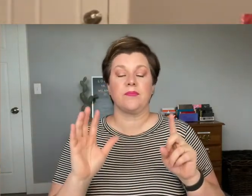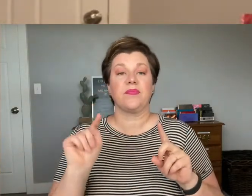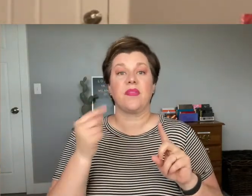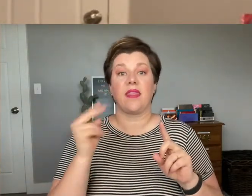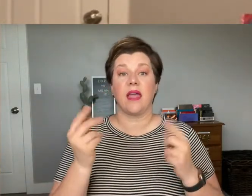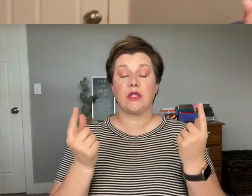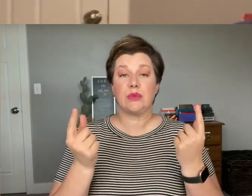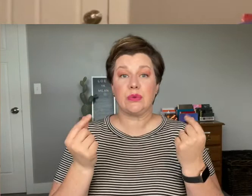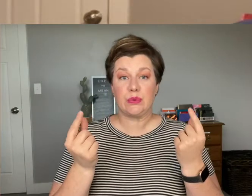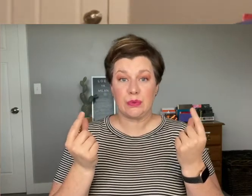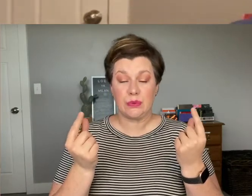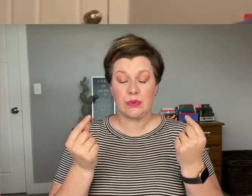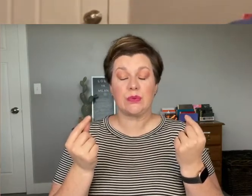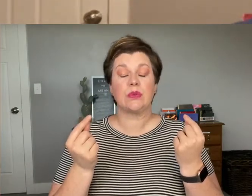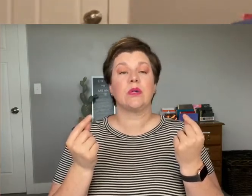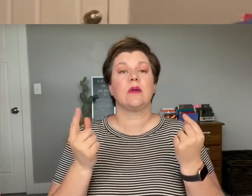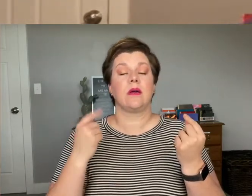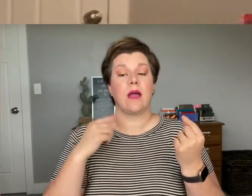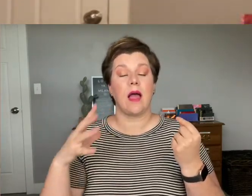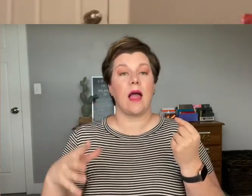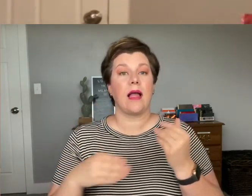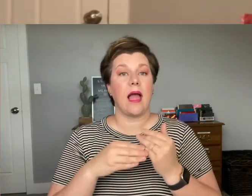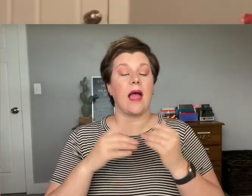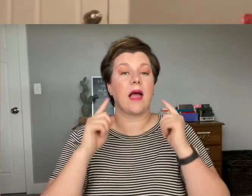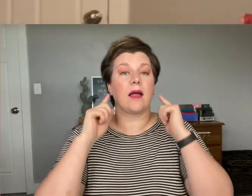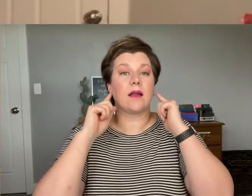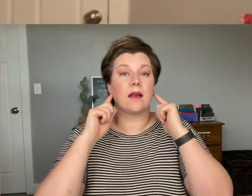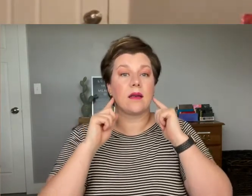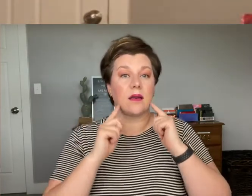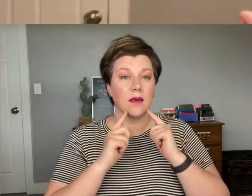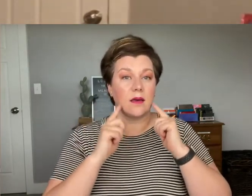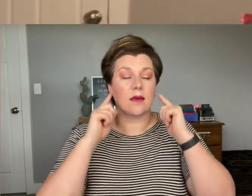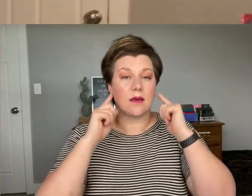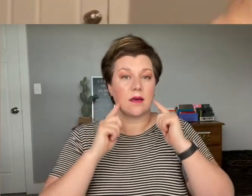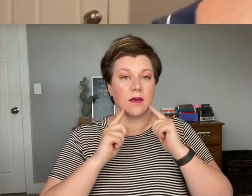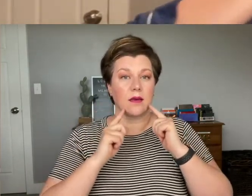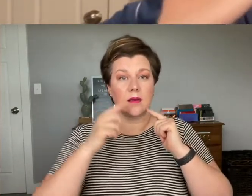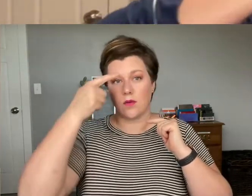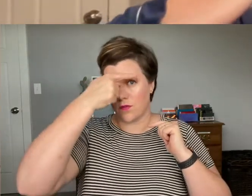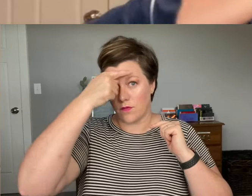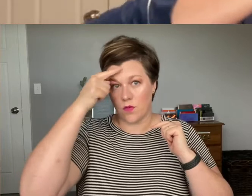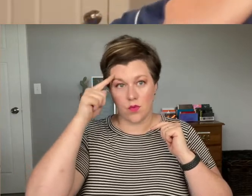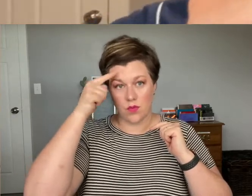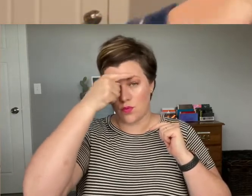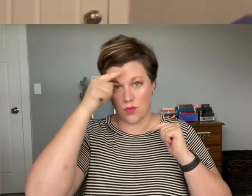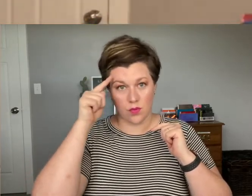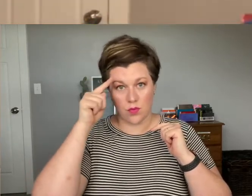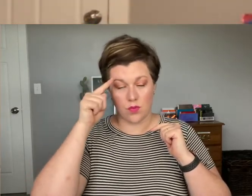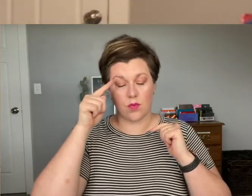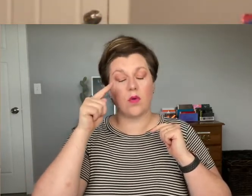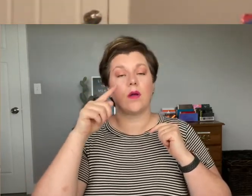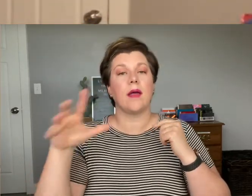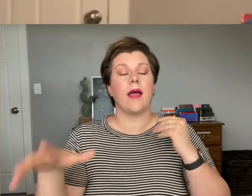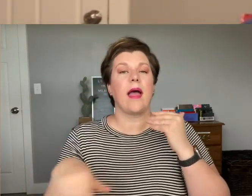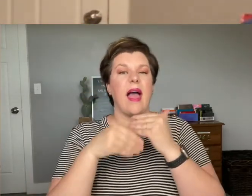too thick. And then what I do is I apply that to the jaw, the cheek, and the